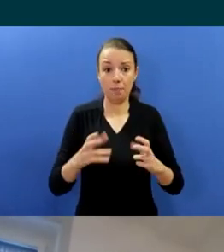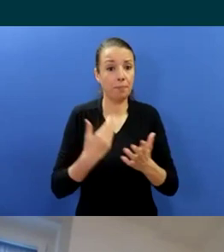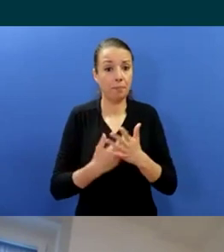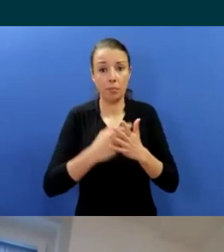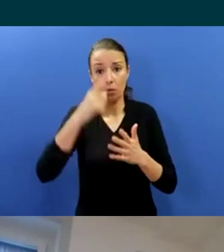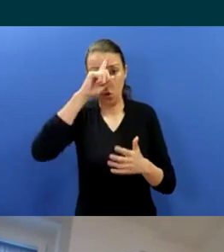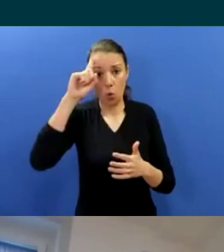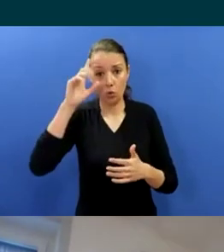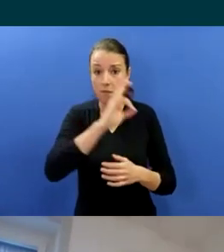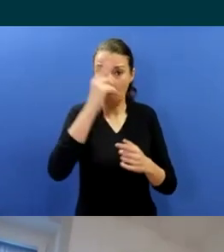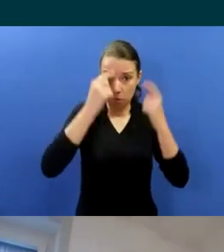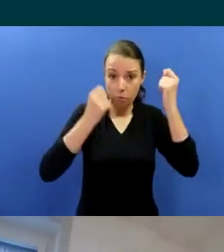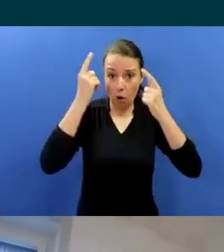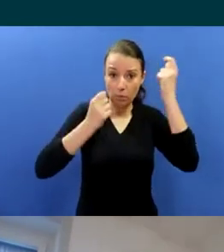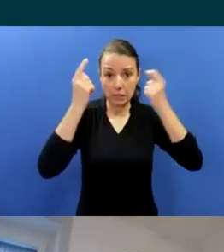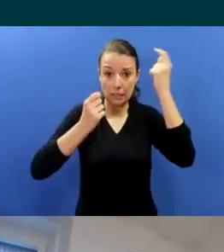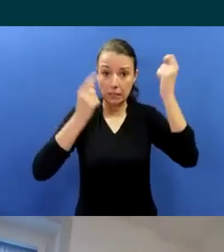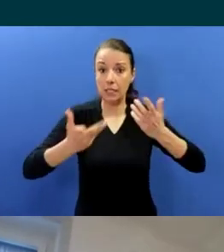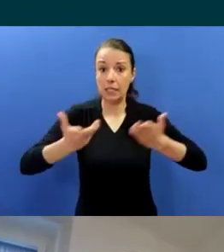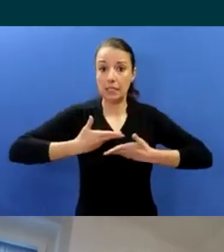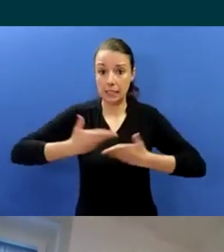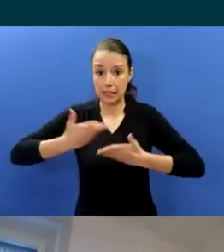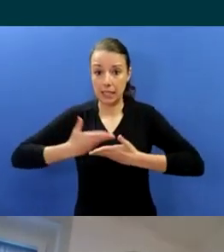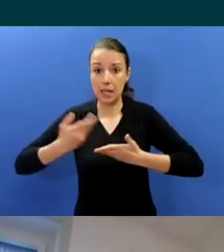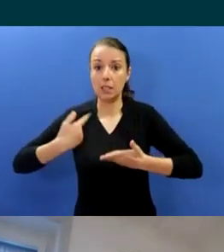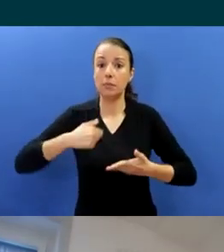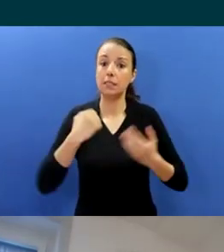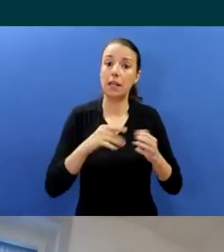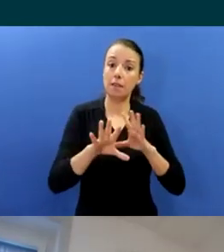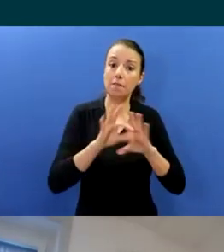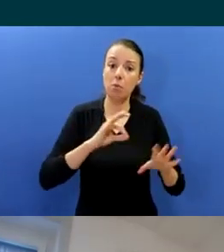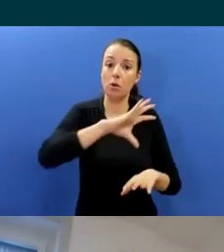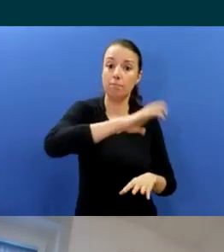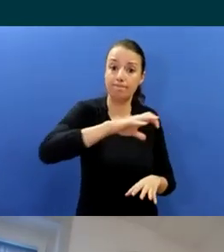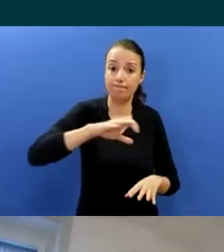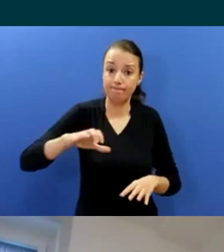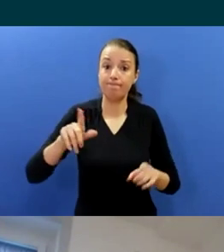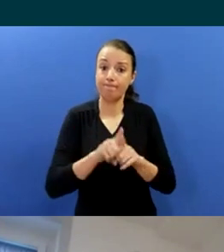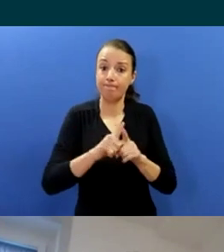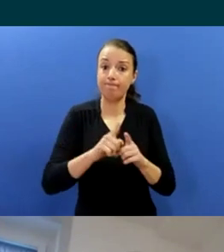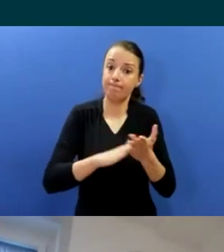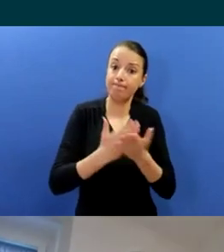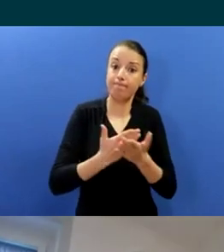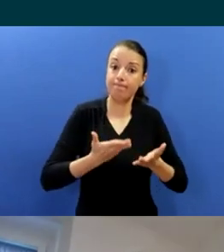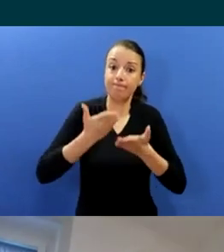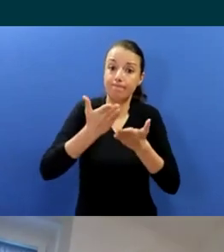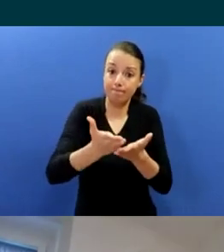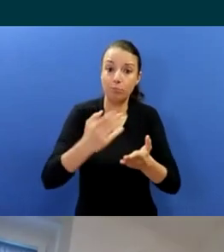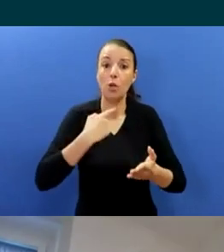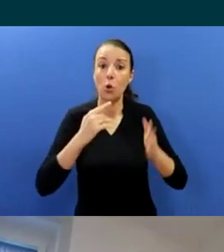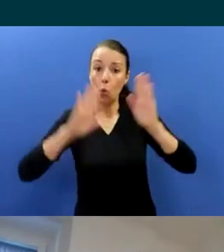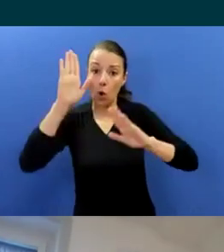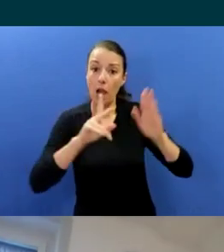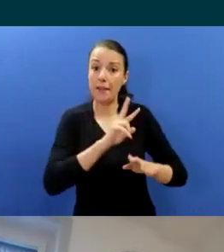together. Some of them qualified for the vote, some of them didn't. And in the end, the best ideas won, got money from us